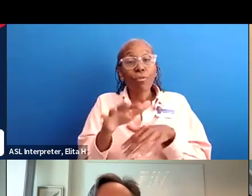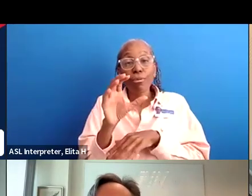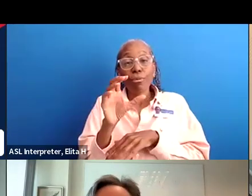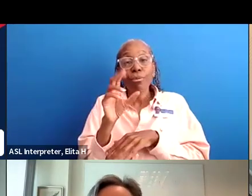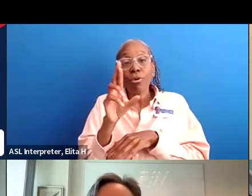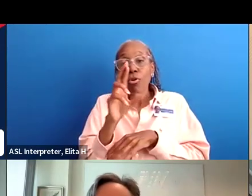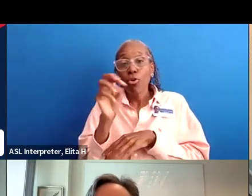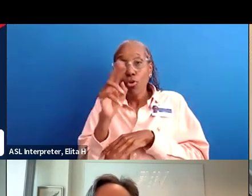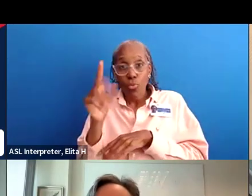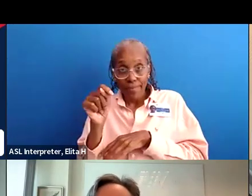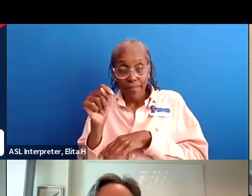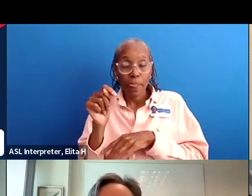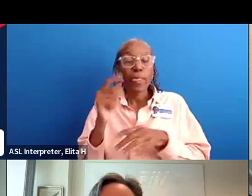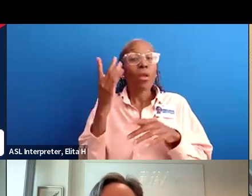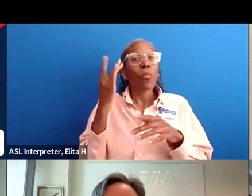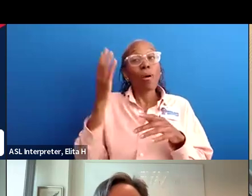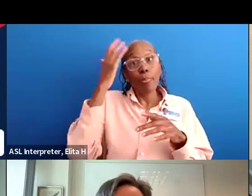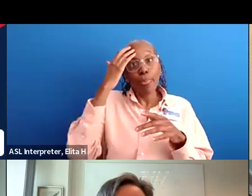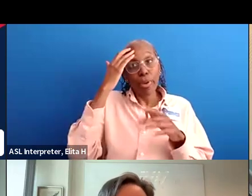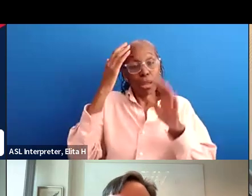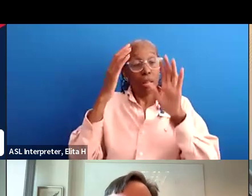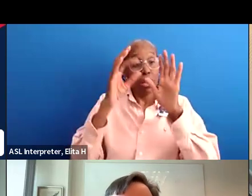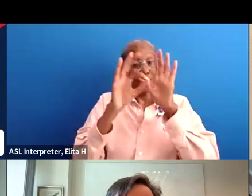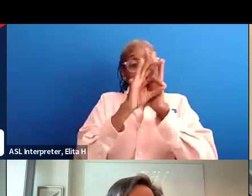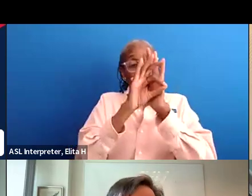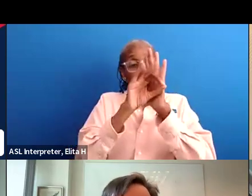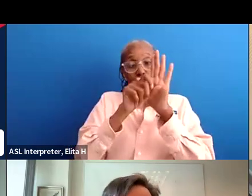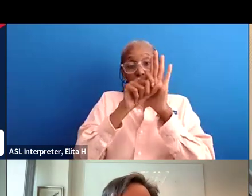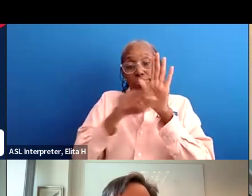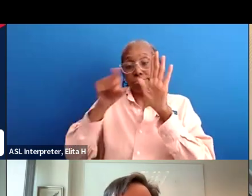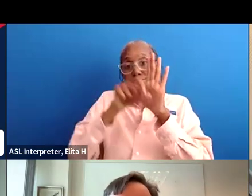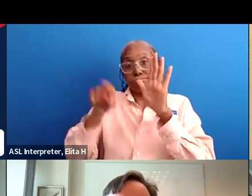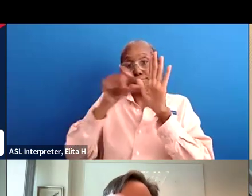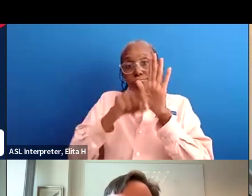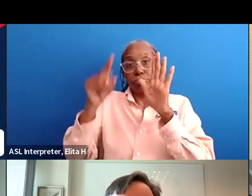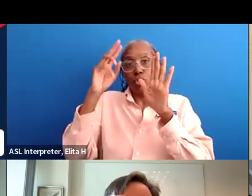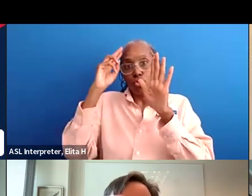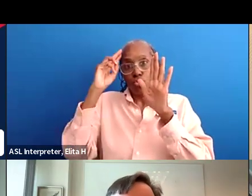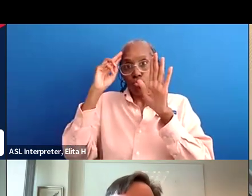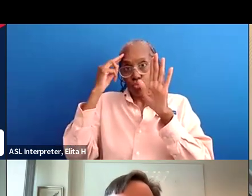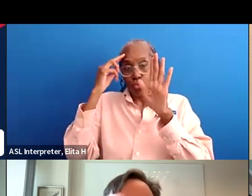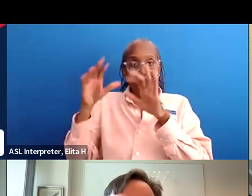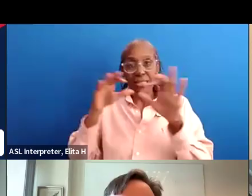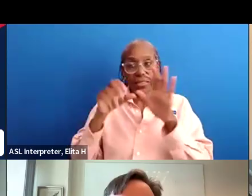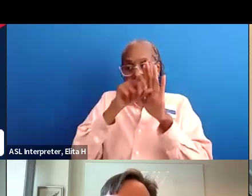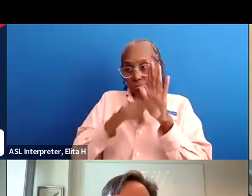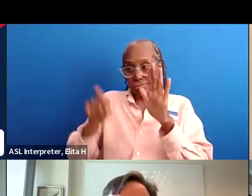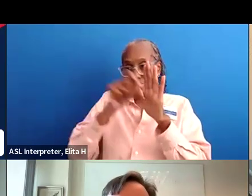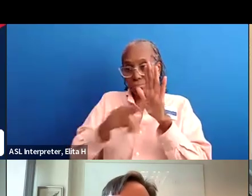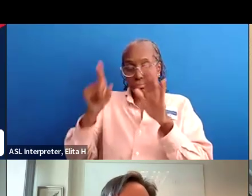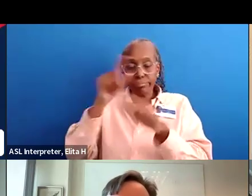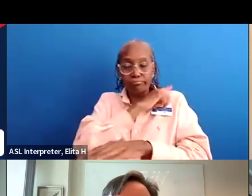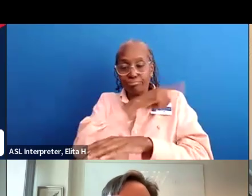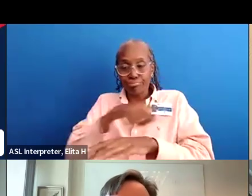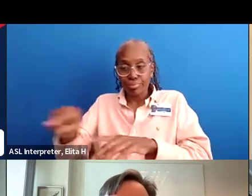the sensors in the brain to be able to send that neural activity that they're recording back out to the computers